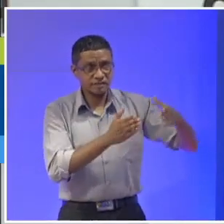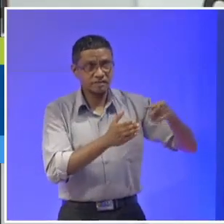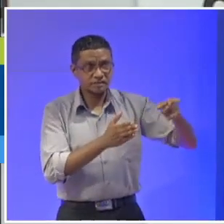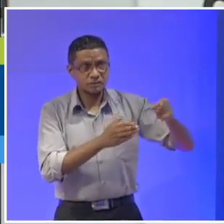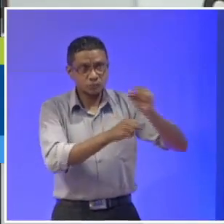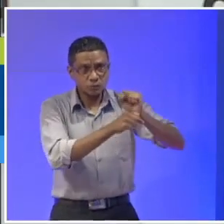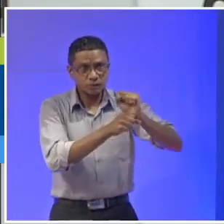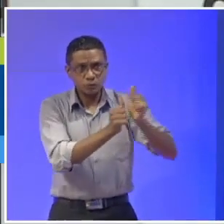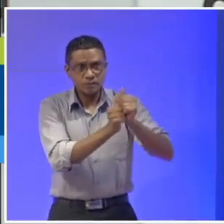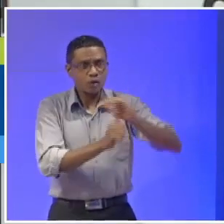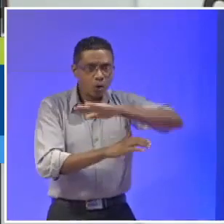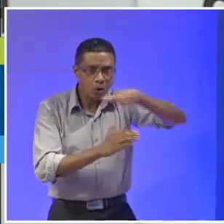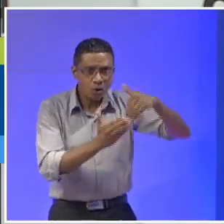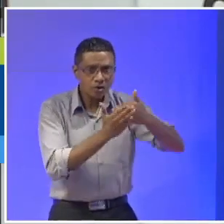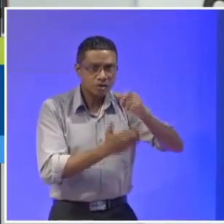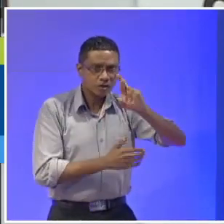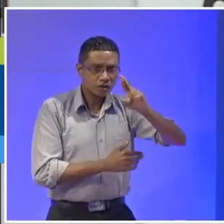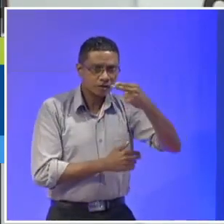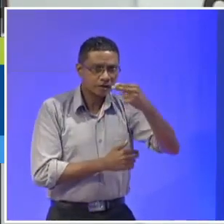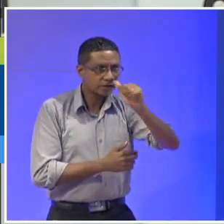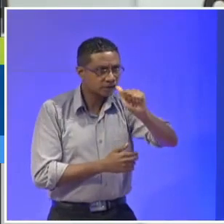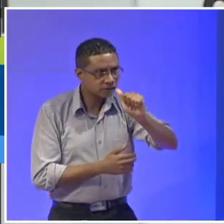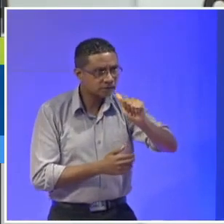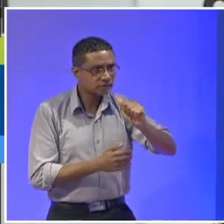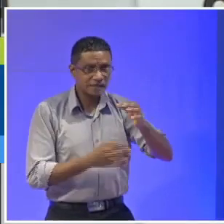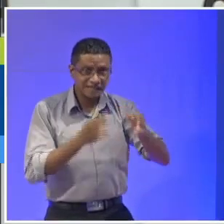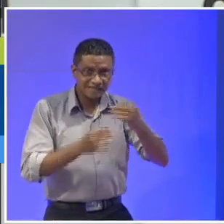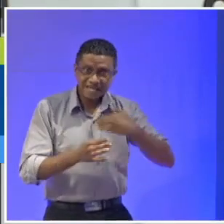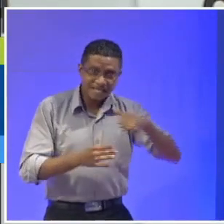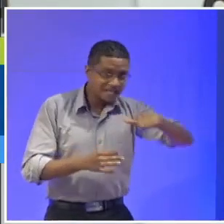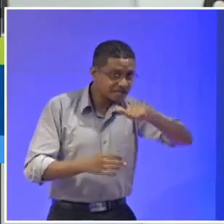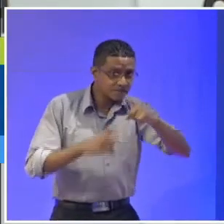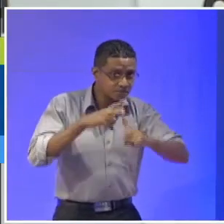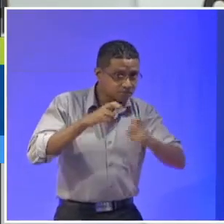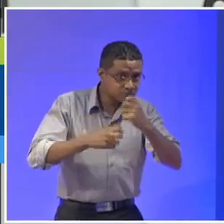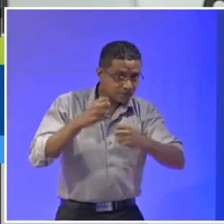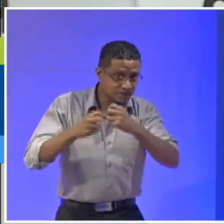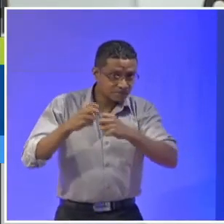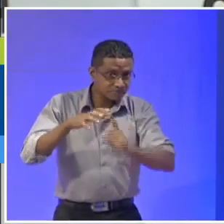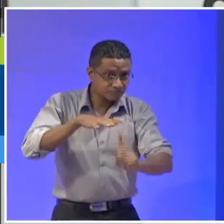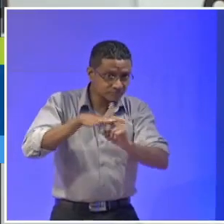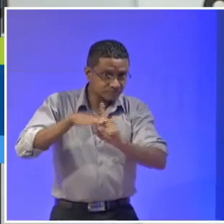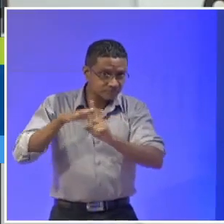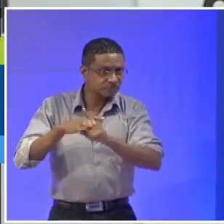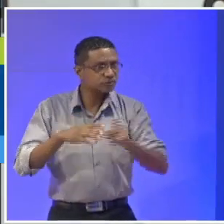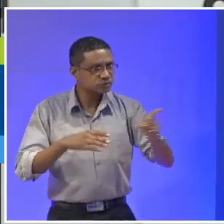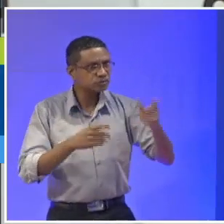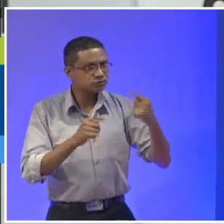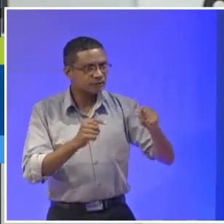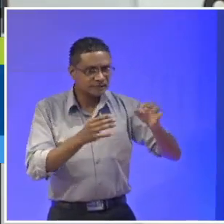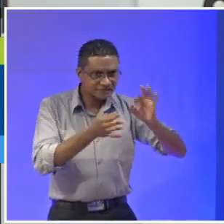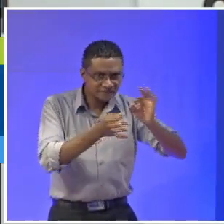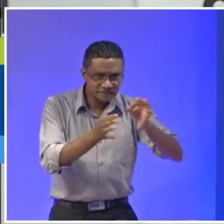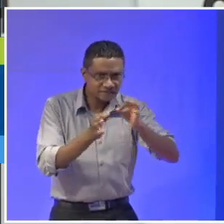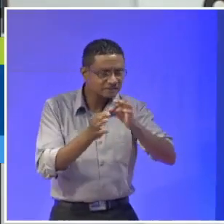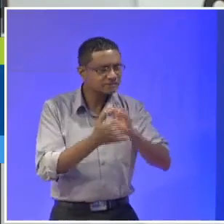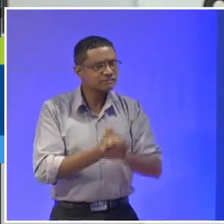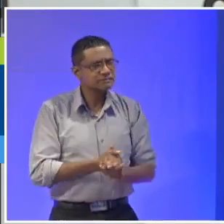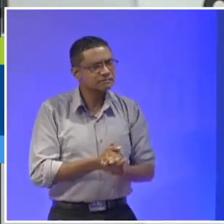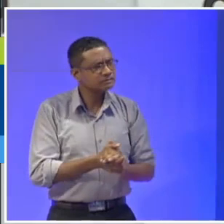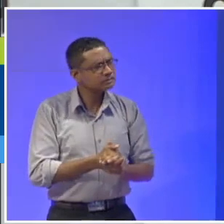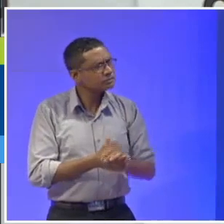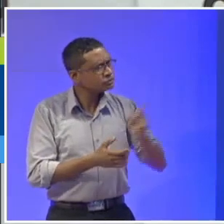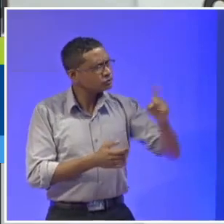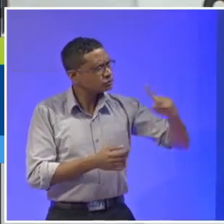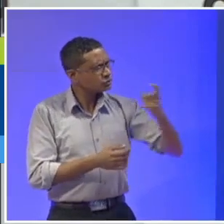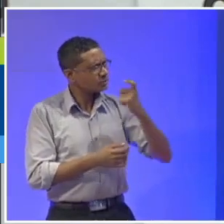the event that there are issues, so that she can try to clear that backlog as best as she can. In terms of the question related